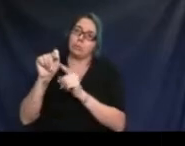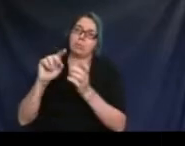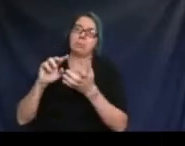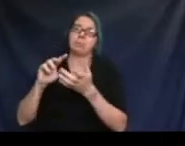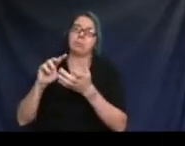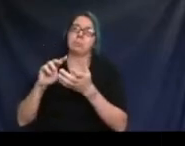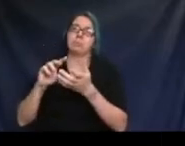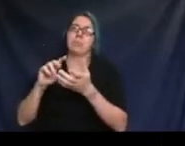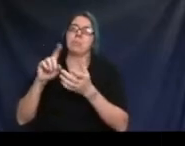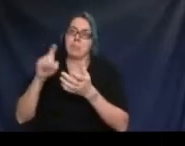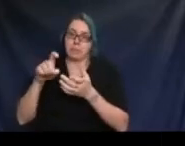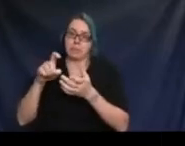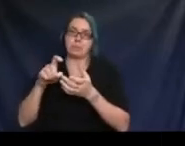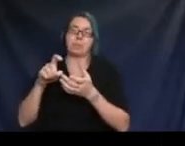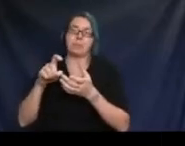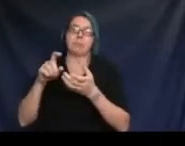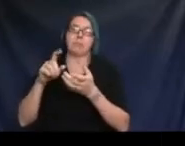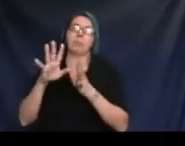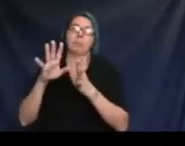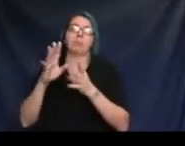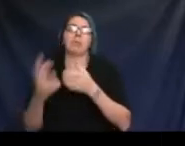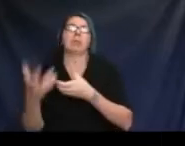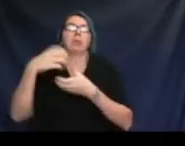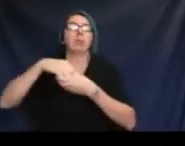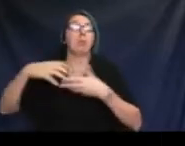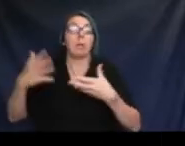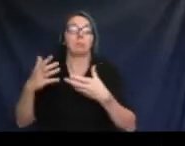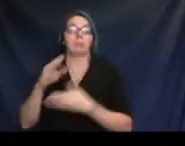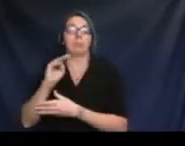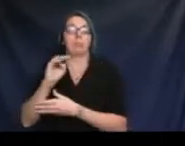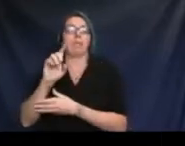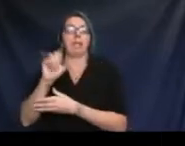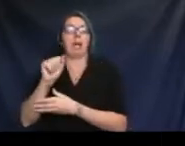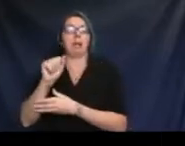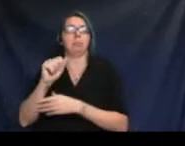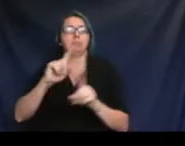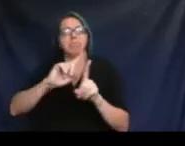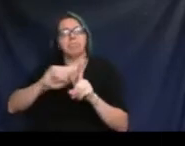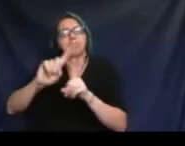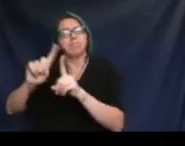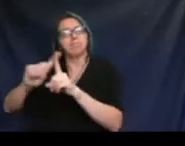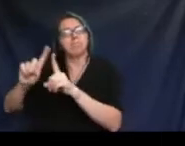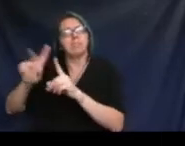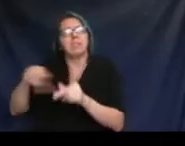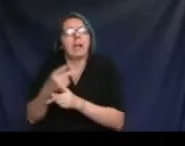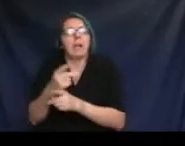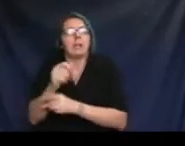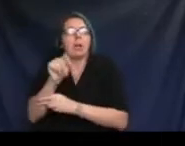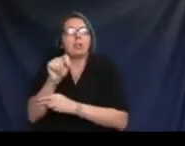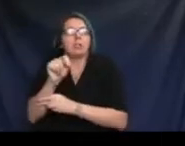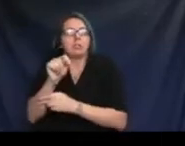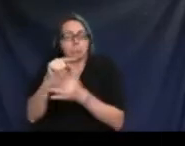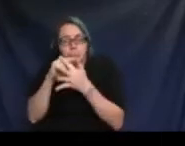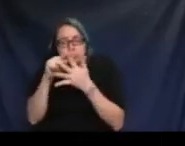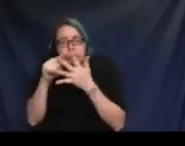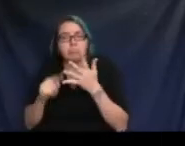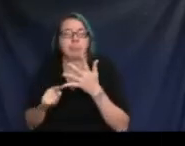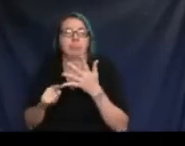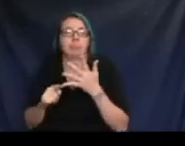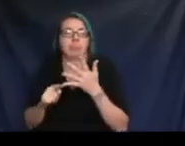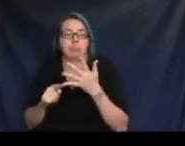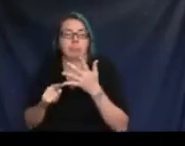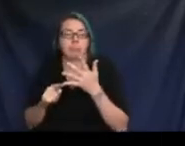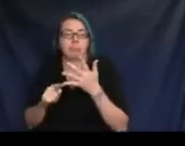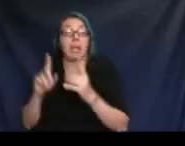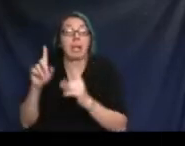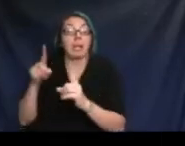inclusive of various different media, but while also ensuring that there is some return in terms of